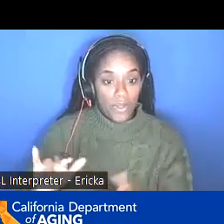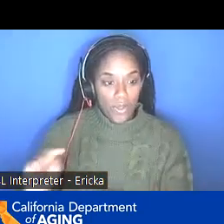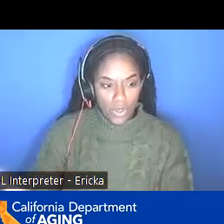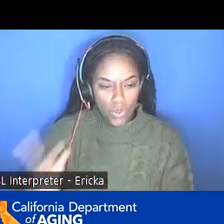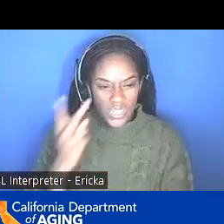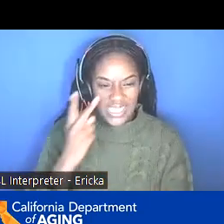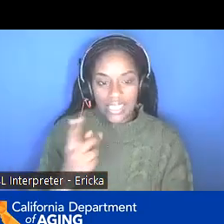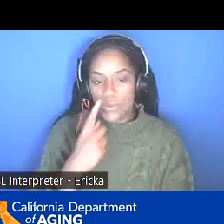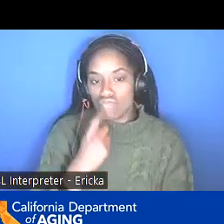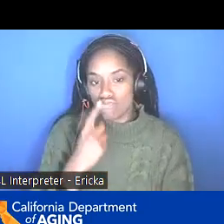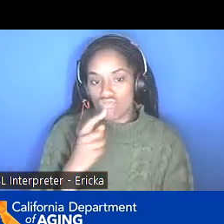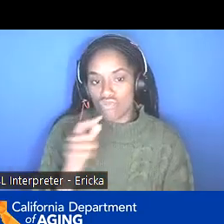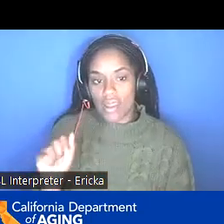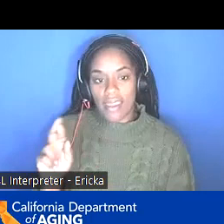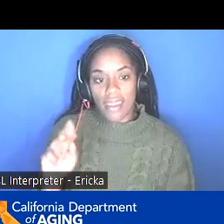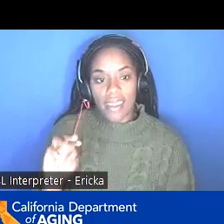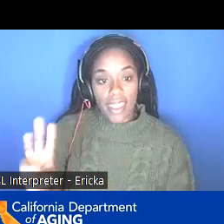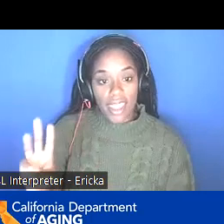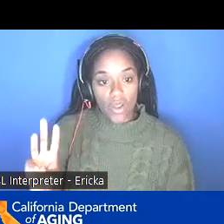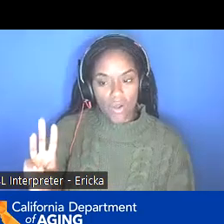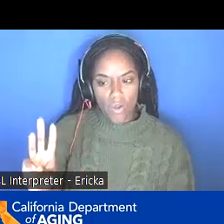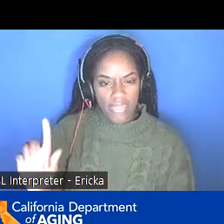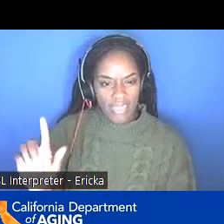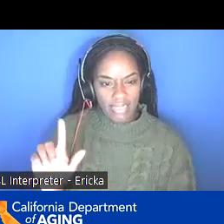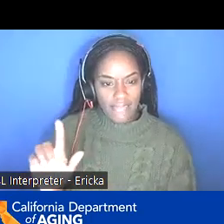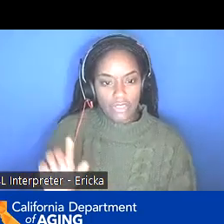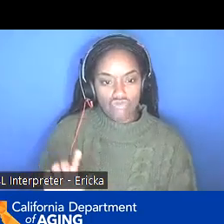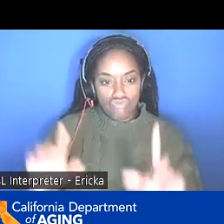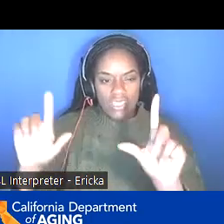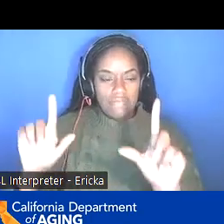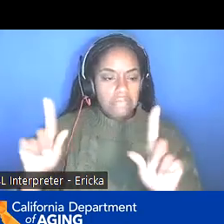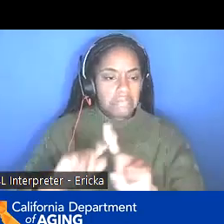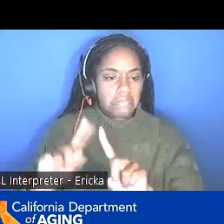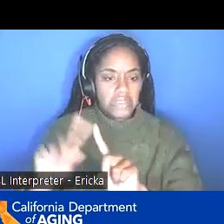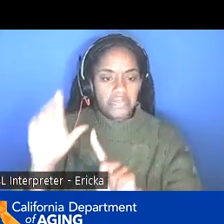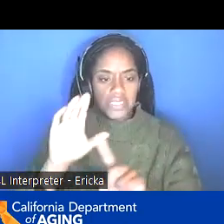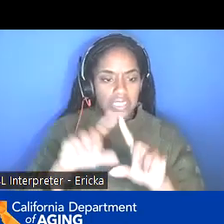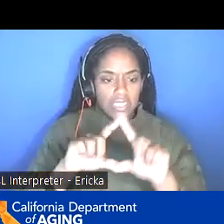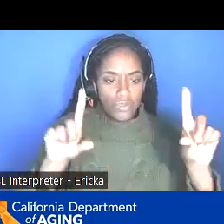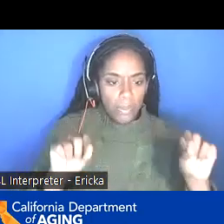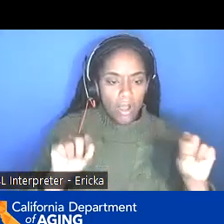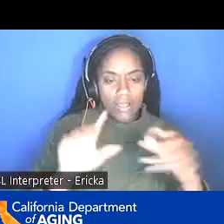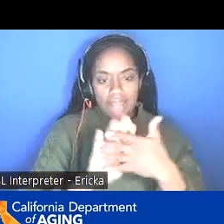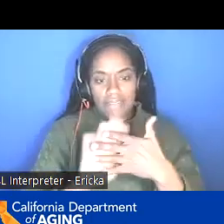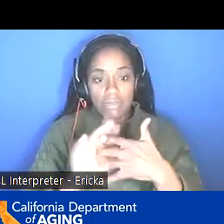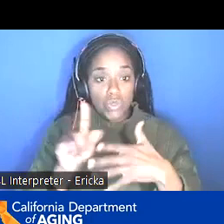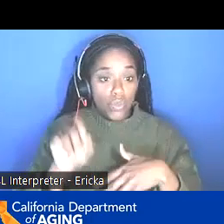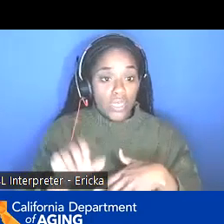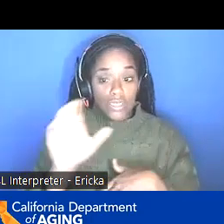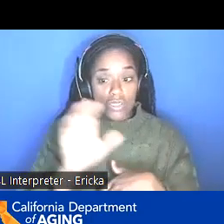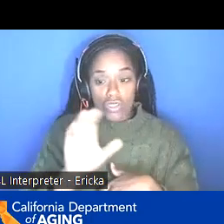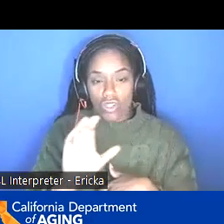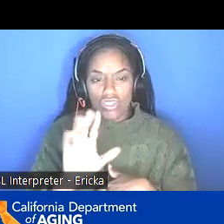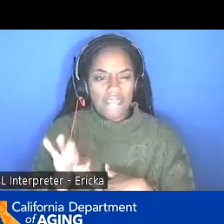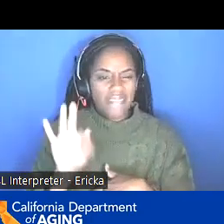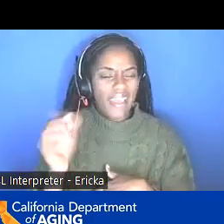red arrows on the left of the screen, the various search bars and filters. So you could go ahead and search by